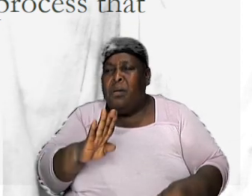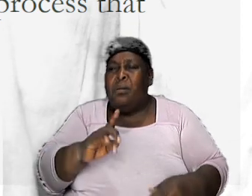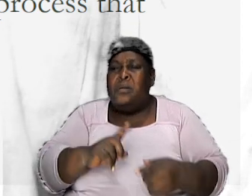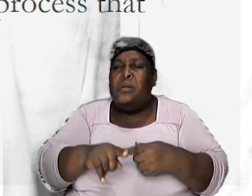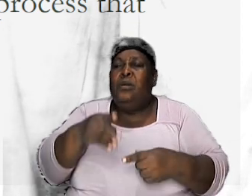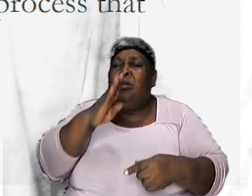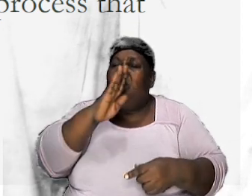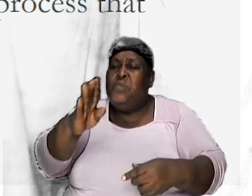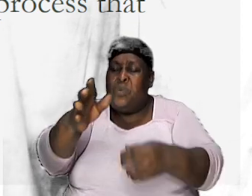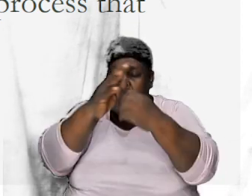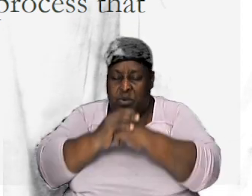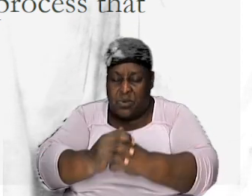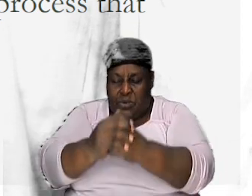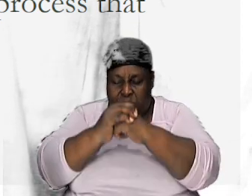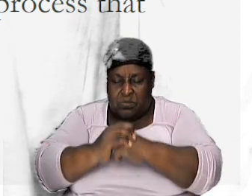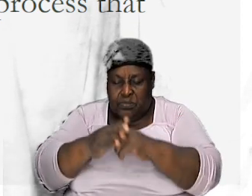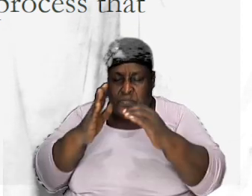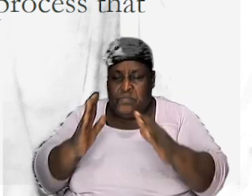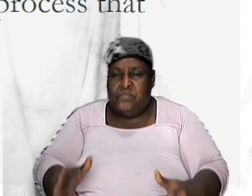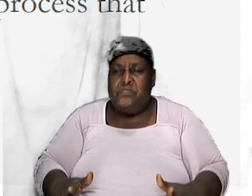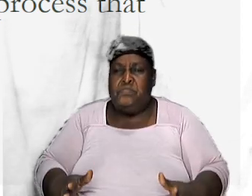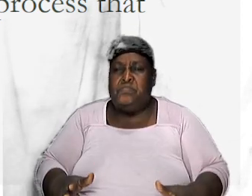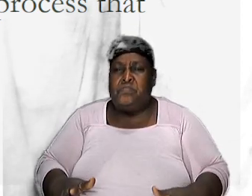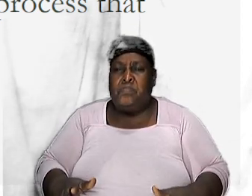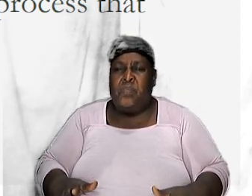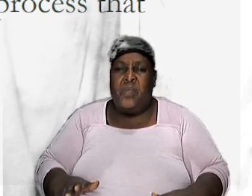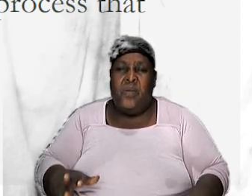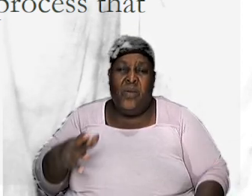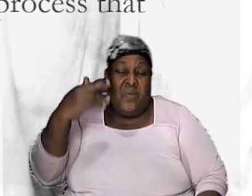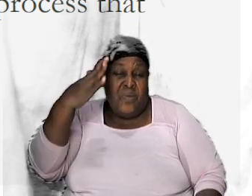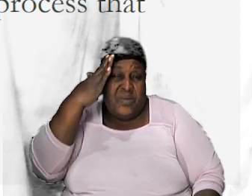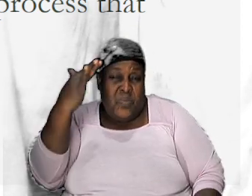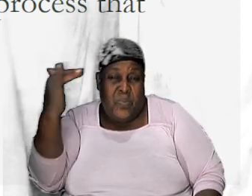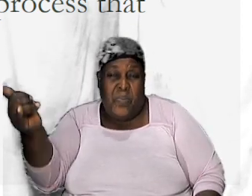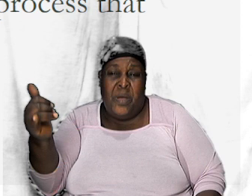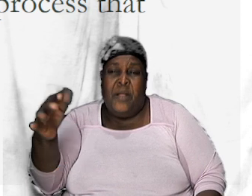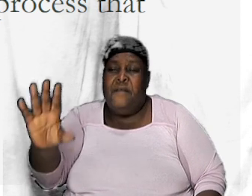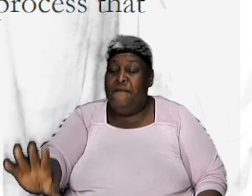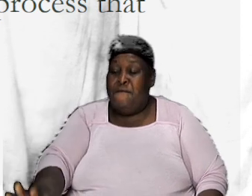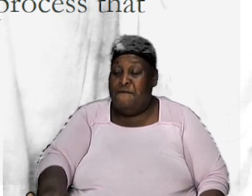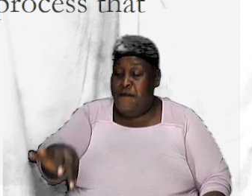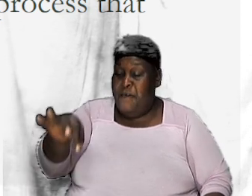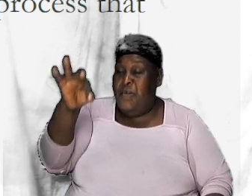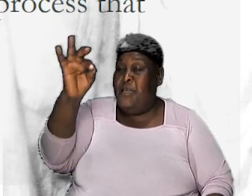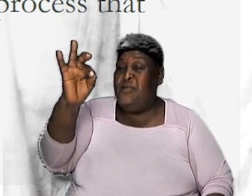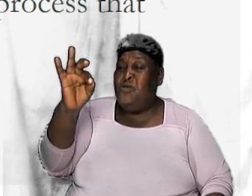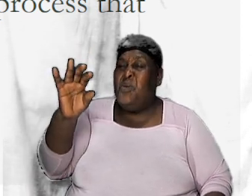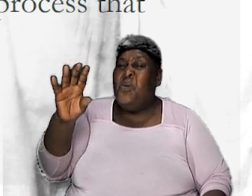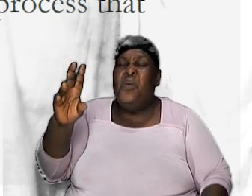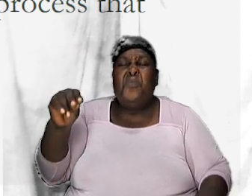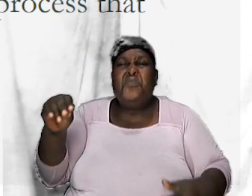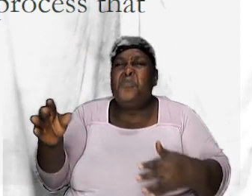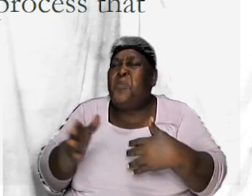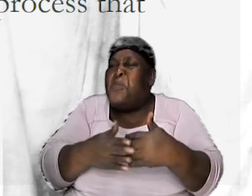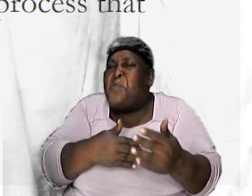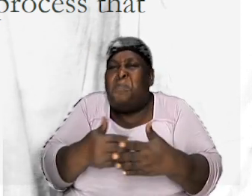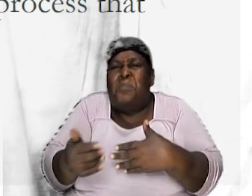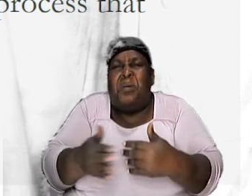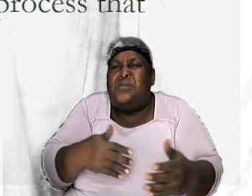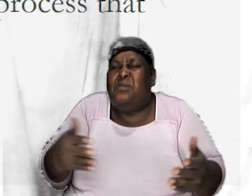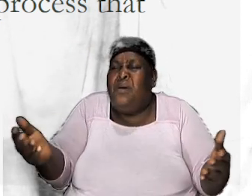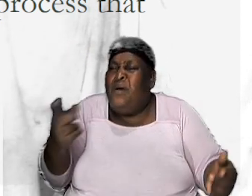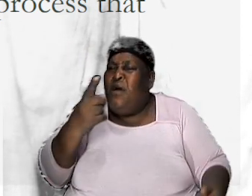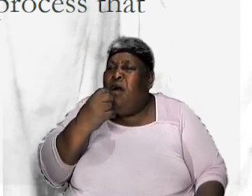to be worshippers. That is one of the reasons why, praise God, we will find that irrespective